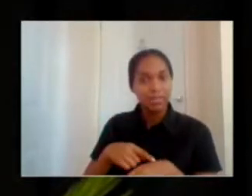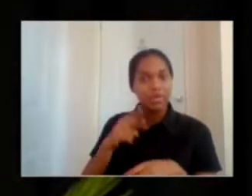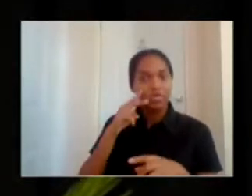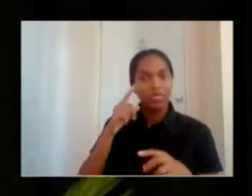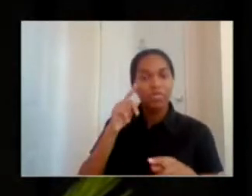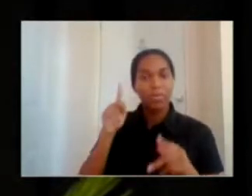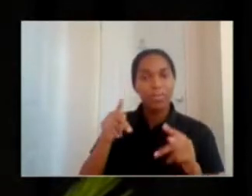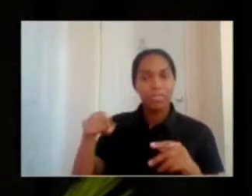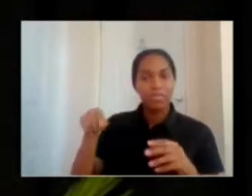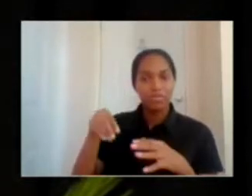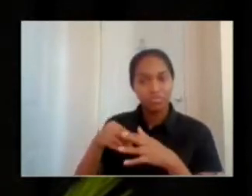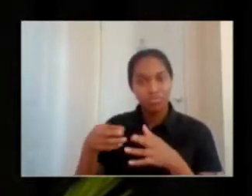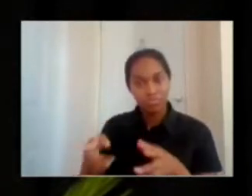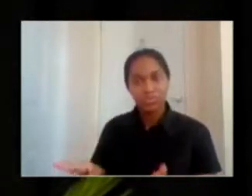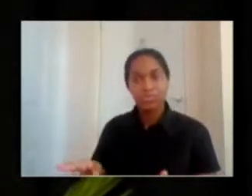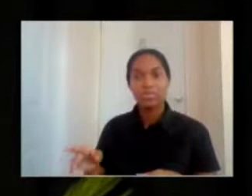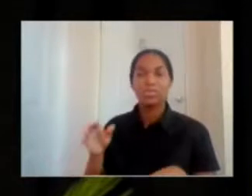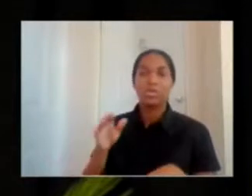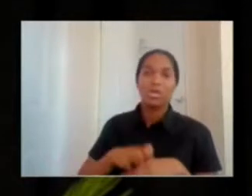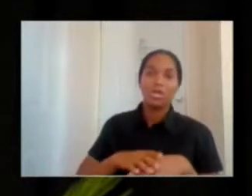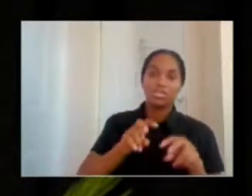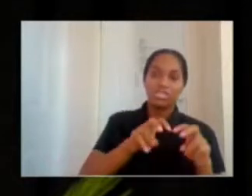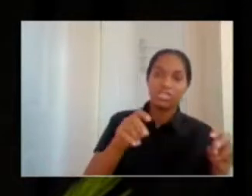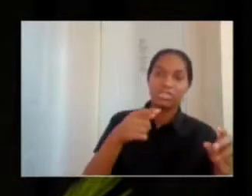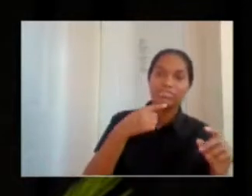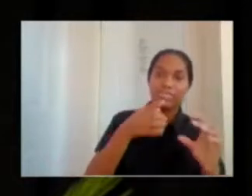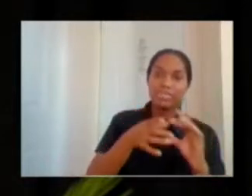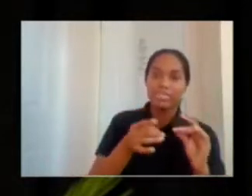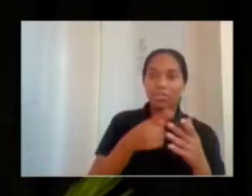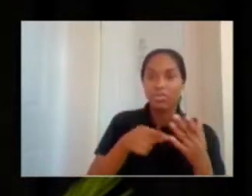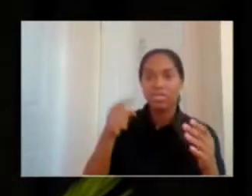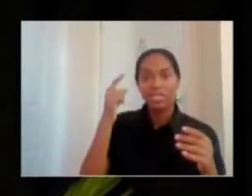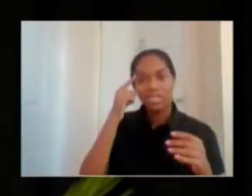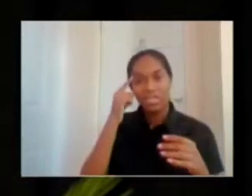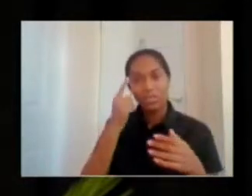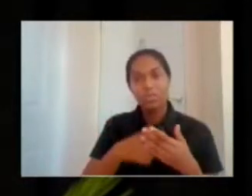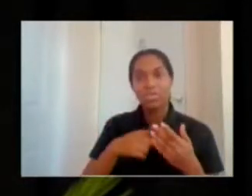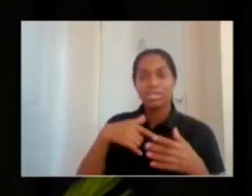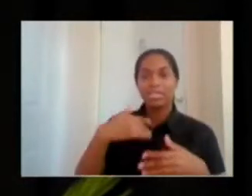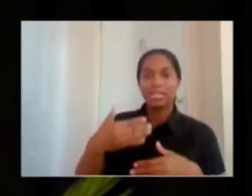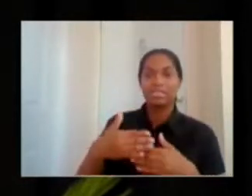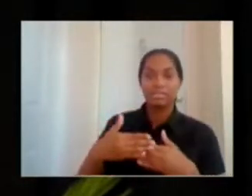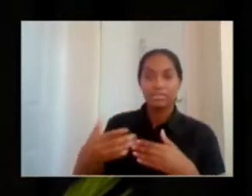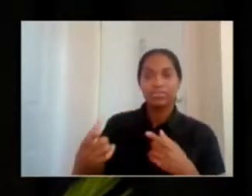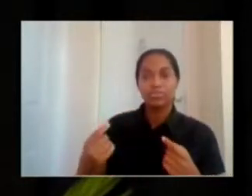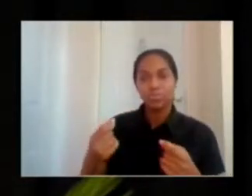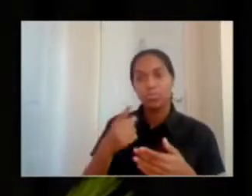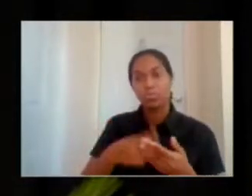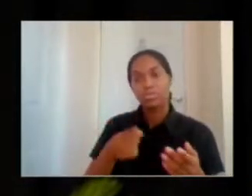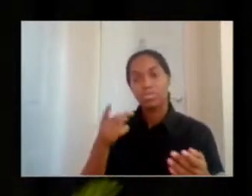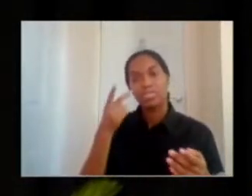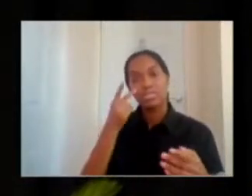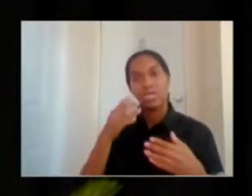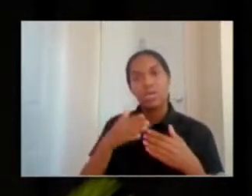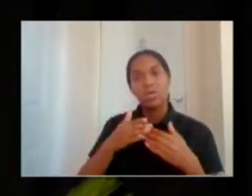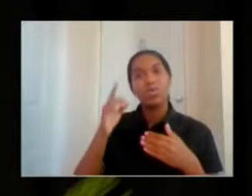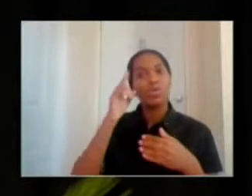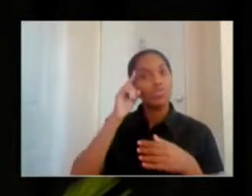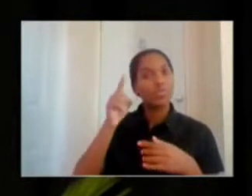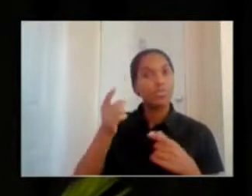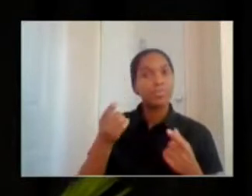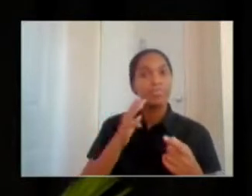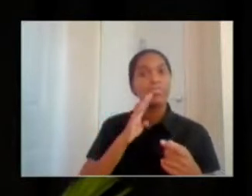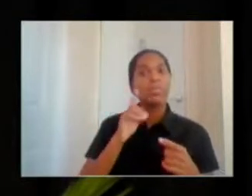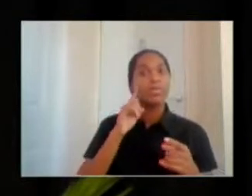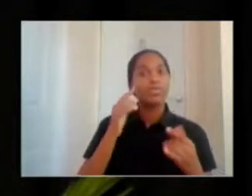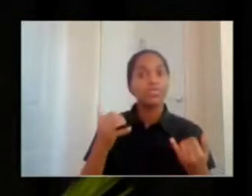the room, up on the stage, telling us what they think and what they think their next steps are going to be, where they see the way forward to be. But for now, what